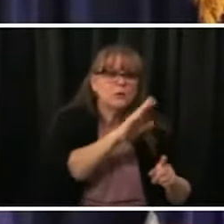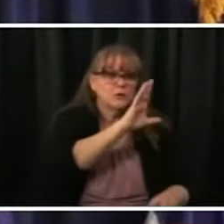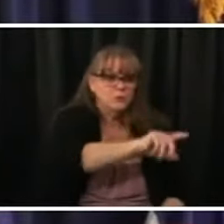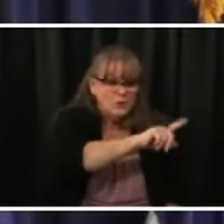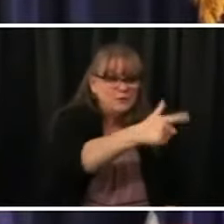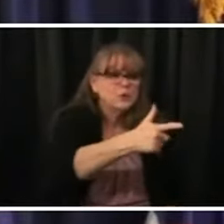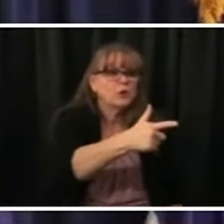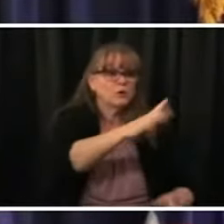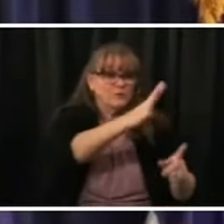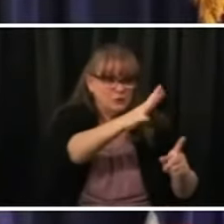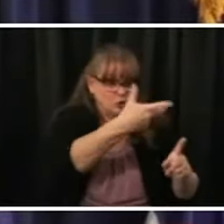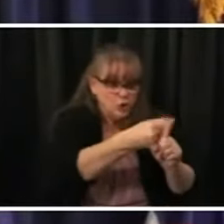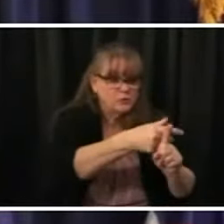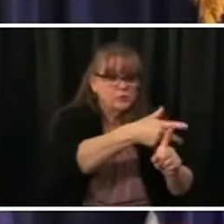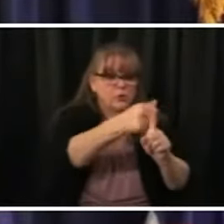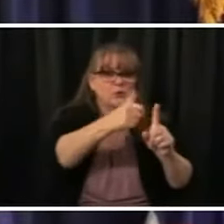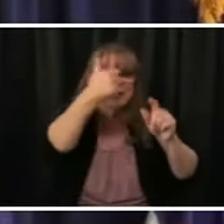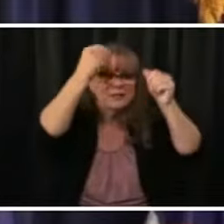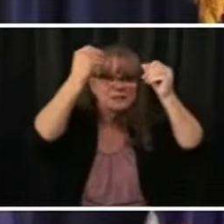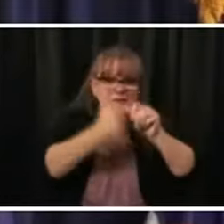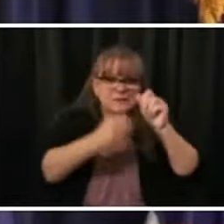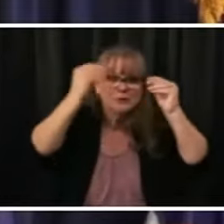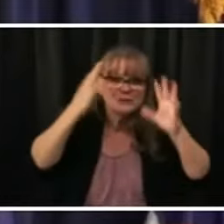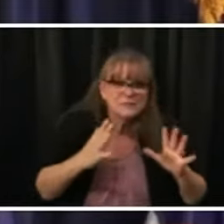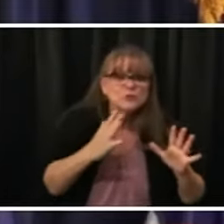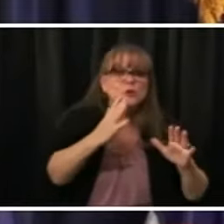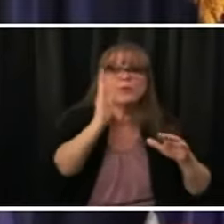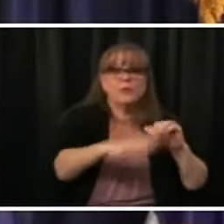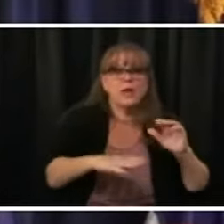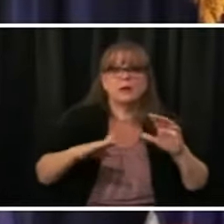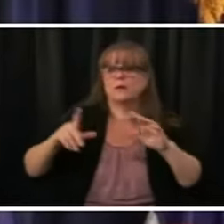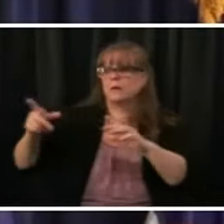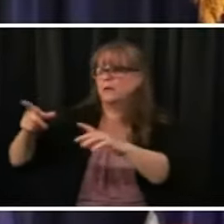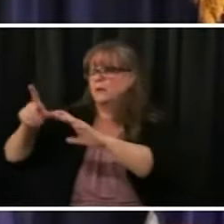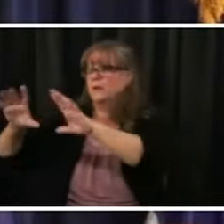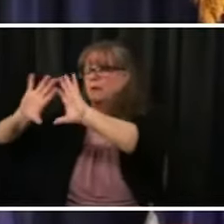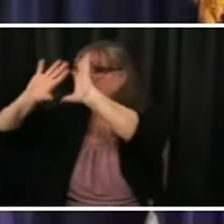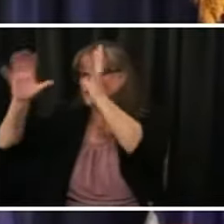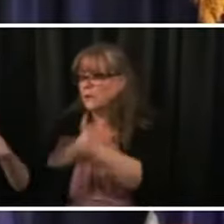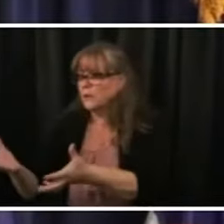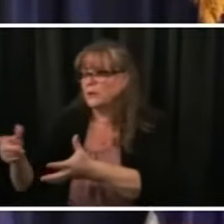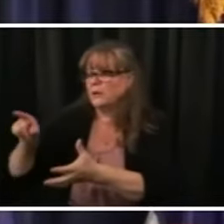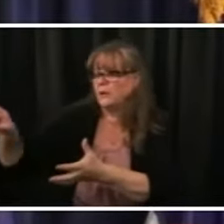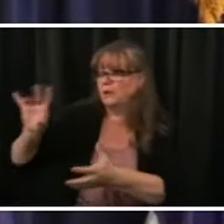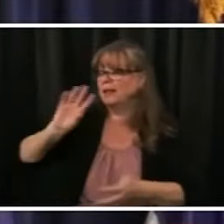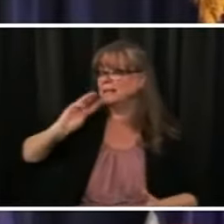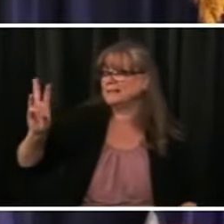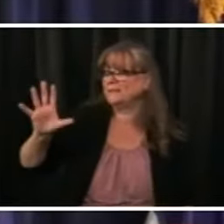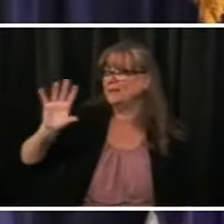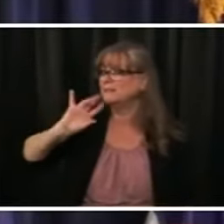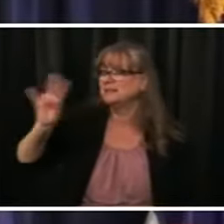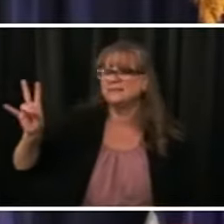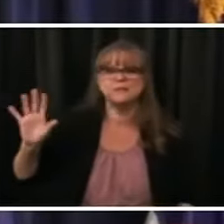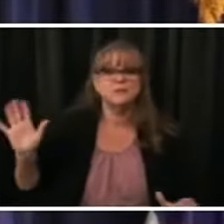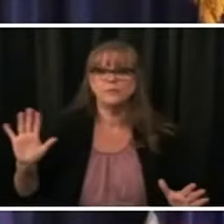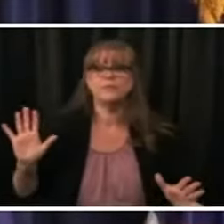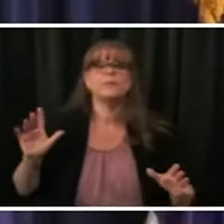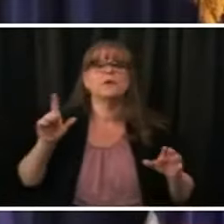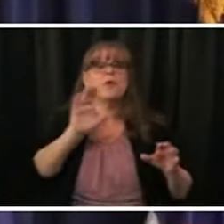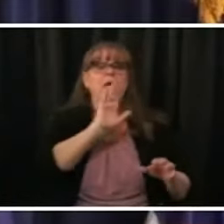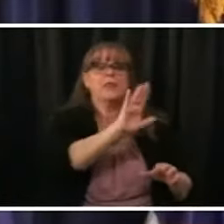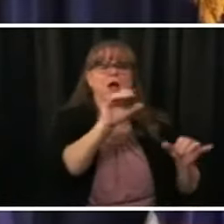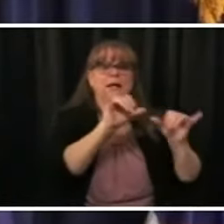set up an appointment with our provider that our school district works with. So it's not the same randomized process